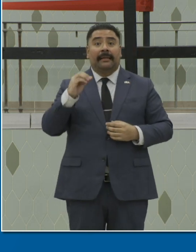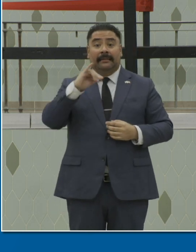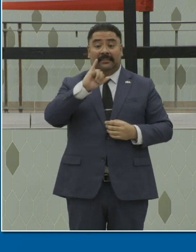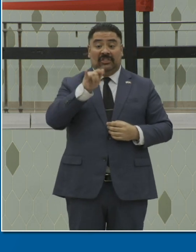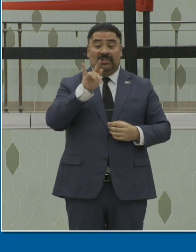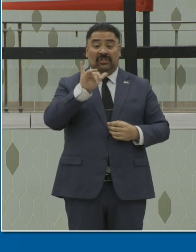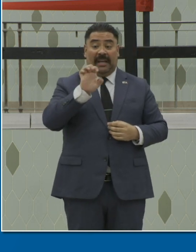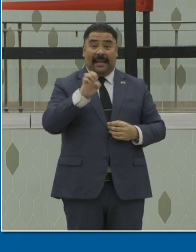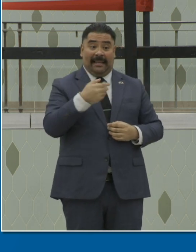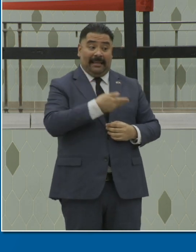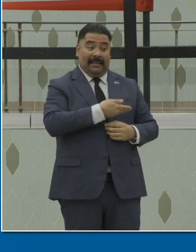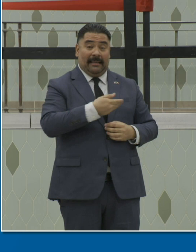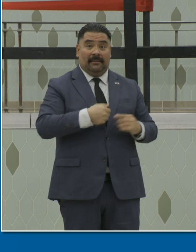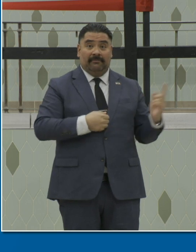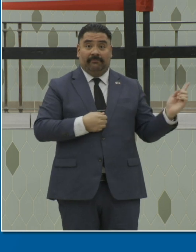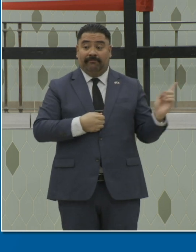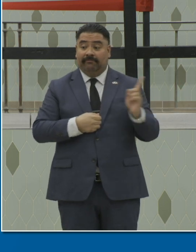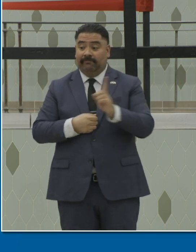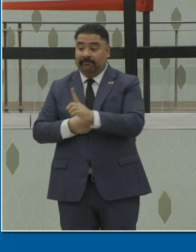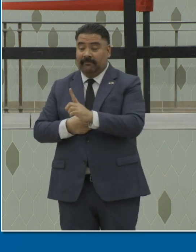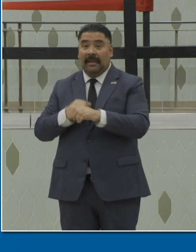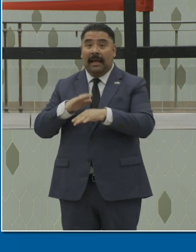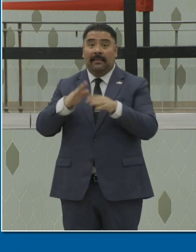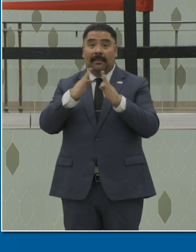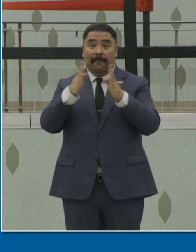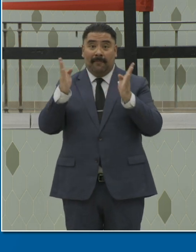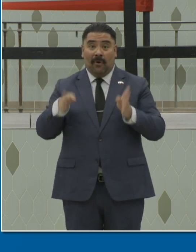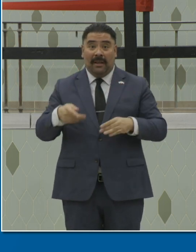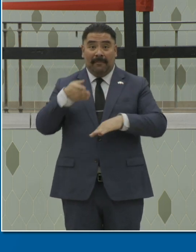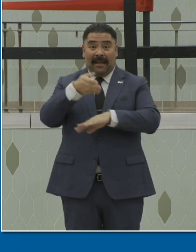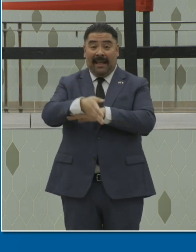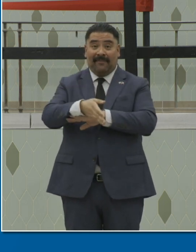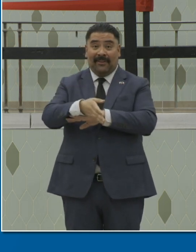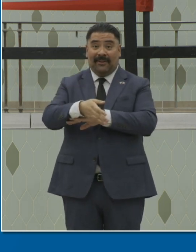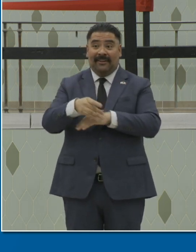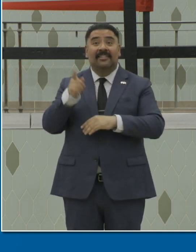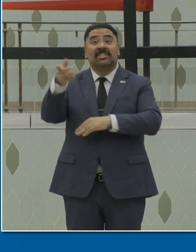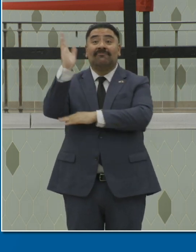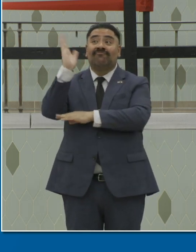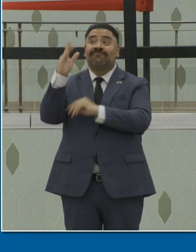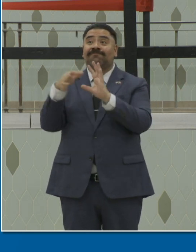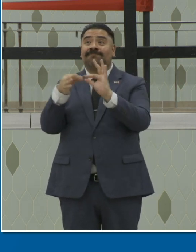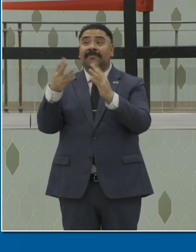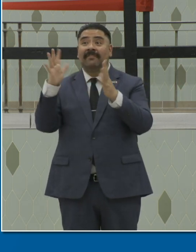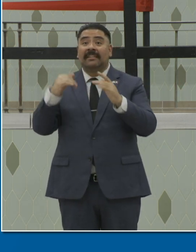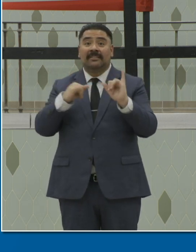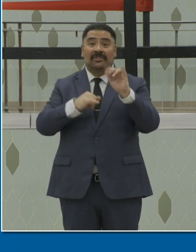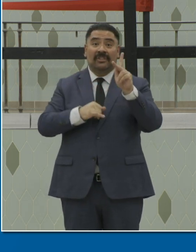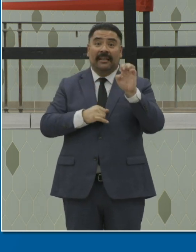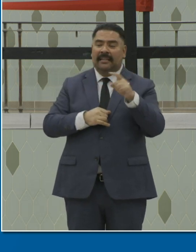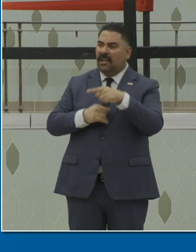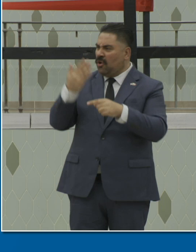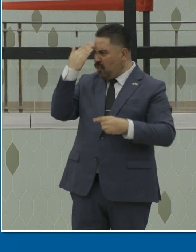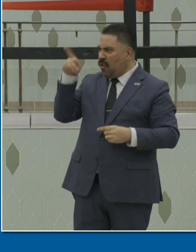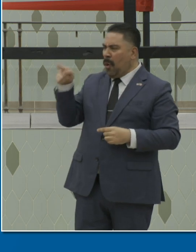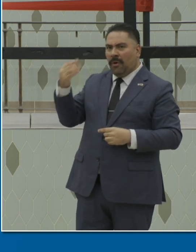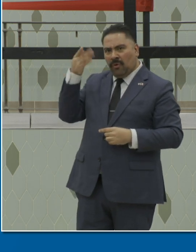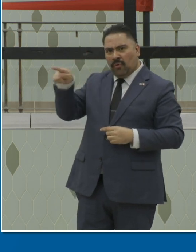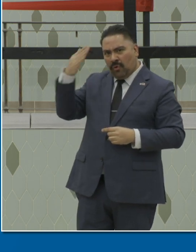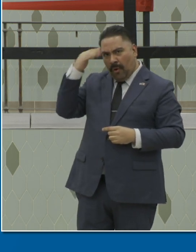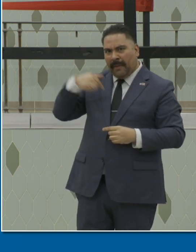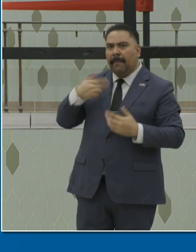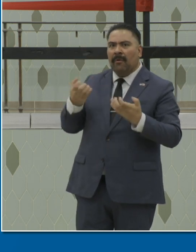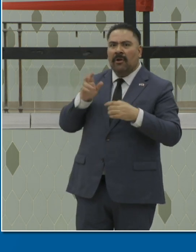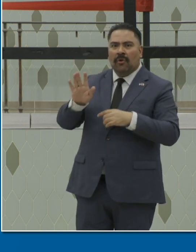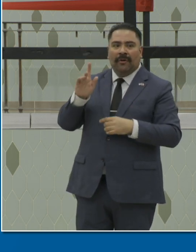And Jackie walked right up to him on the podium after he finished his remarks and said, you don't know me, but I want